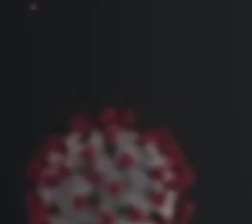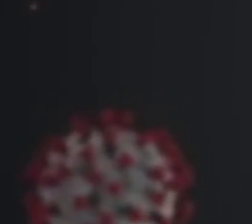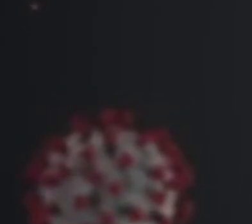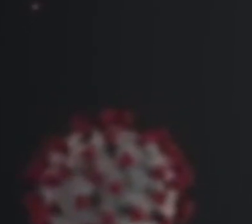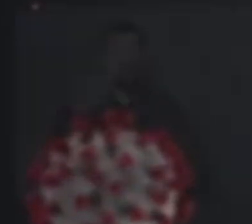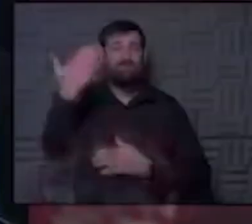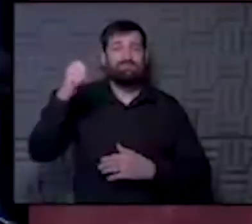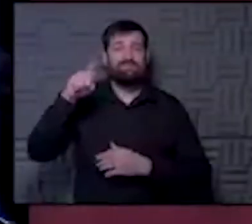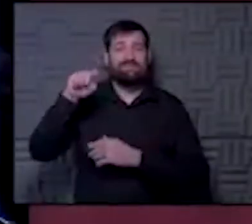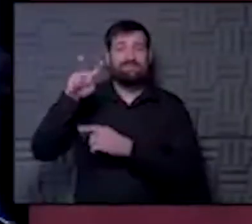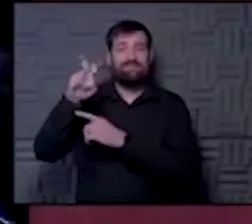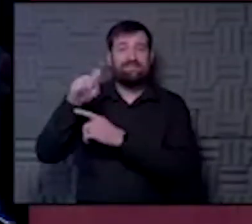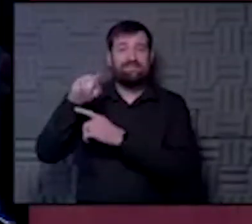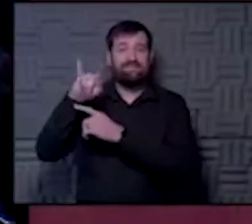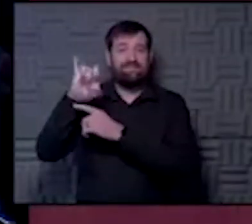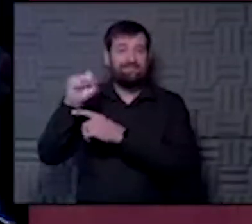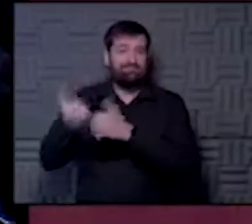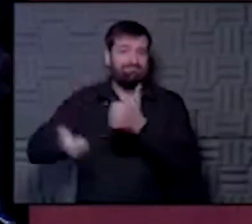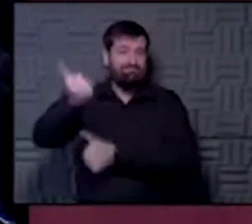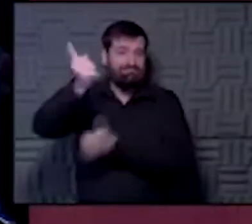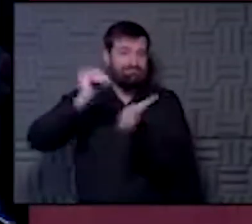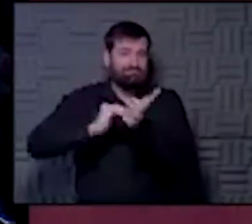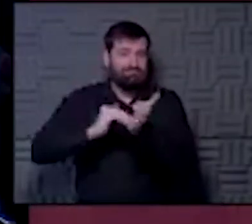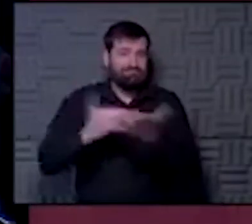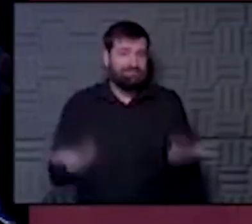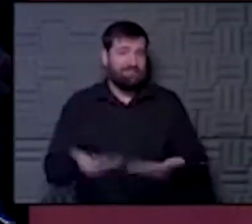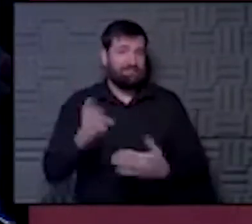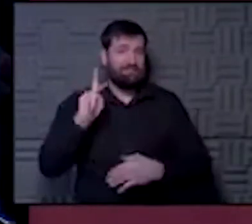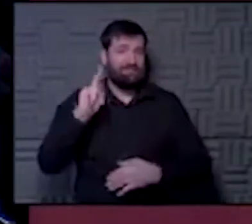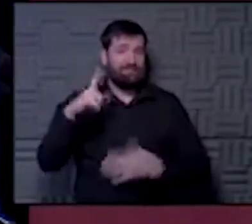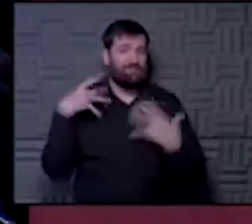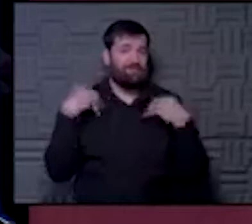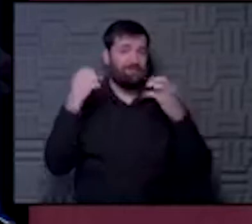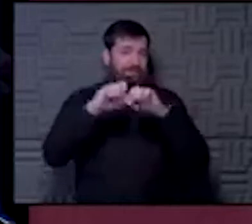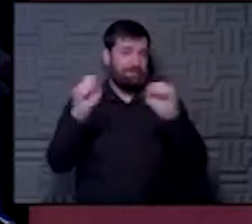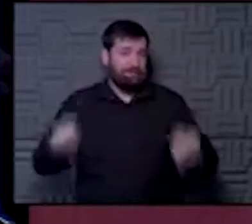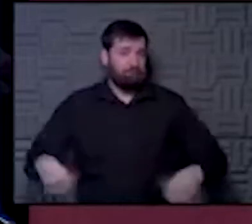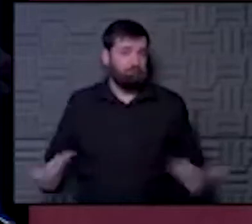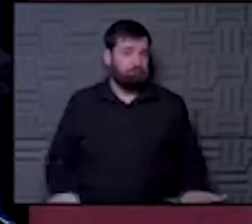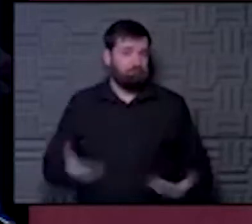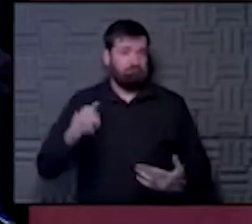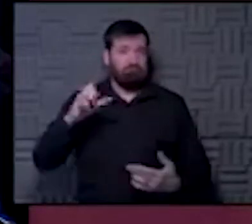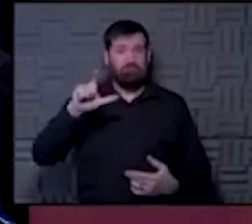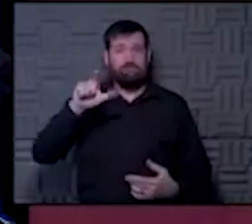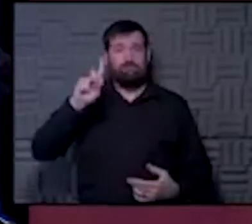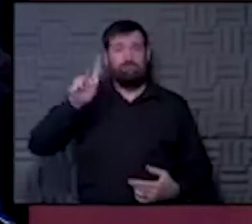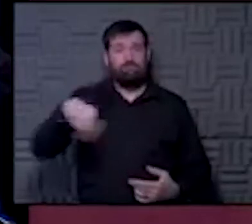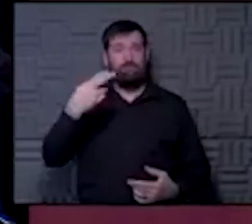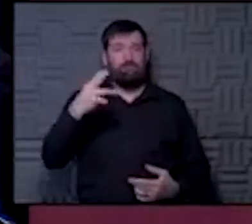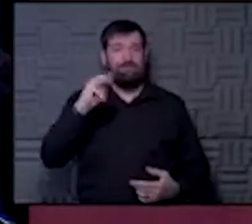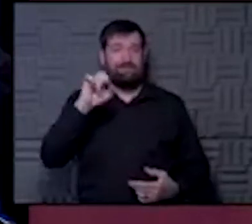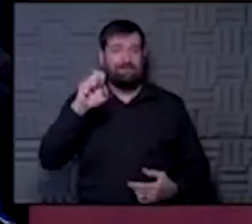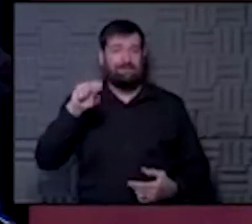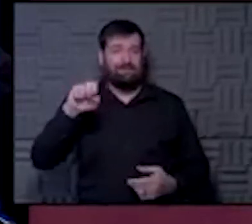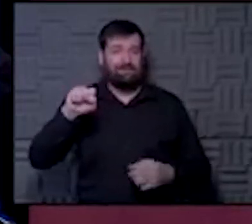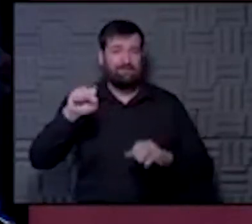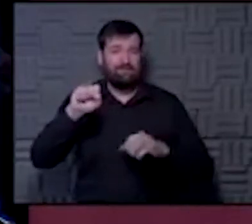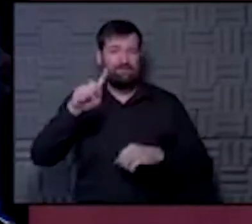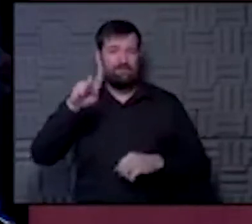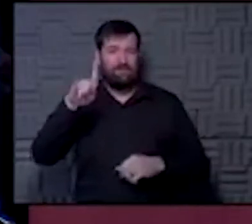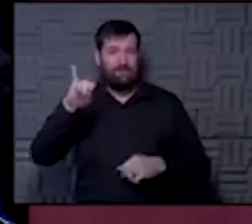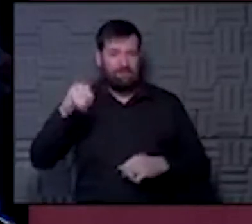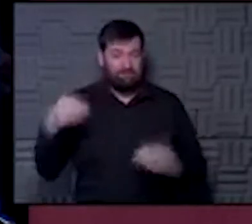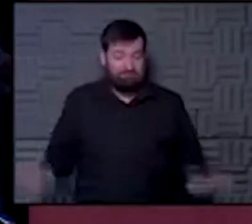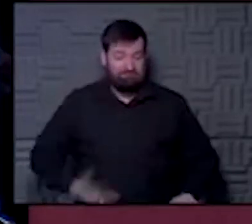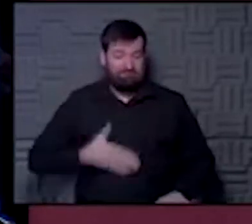Hey, good morning. This is Steve Stites, Chief Medical Officer here at the University of Kansas Health System, broadcasting live with you from the Dolph Simons Family Studio, and happy to be with you on this Thursday